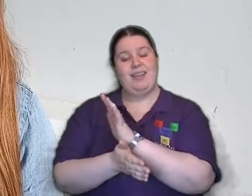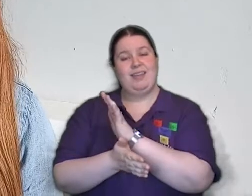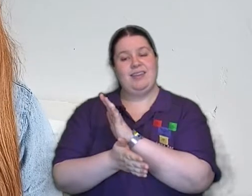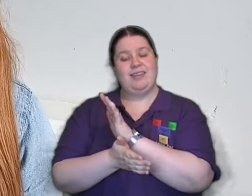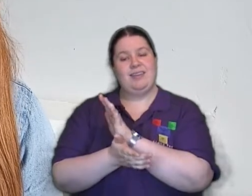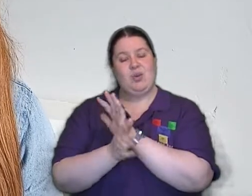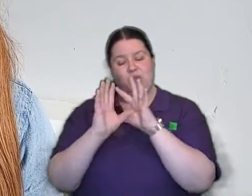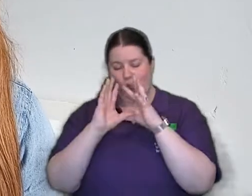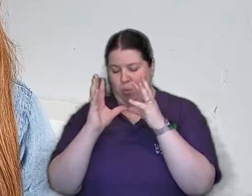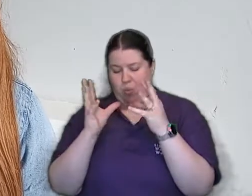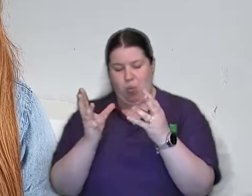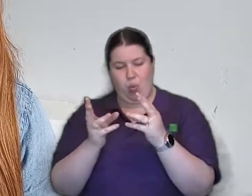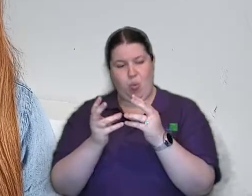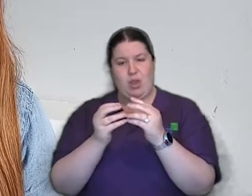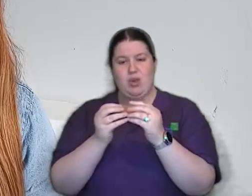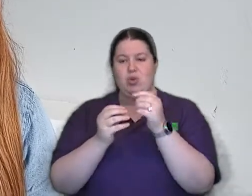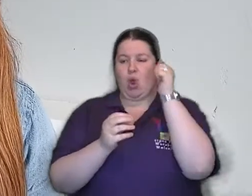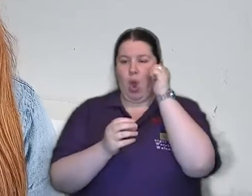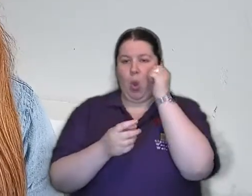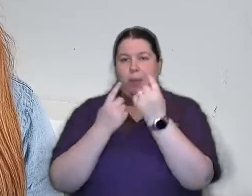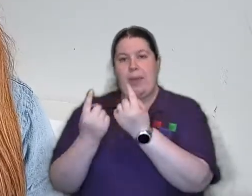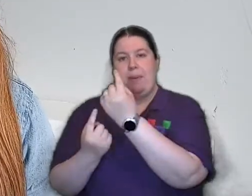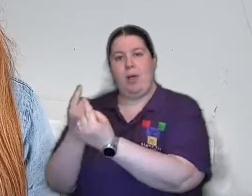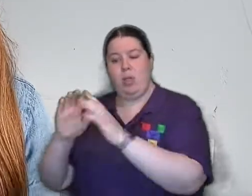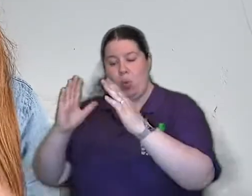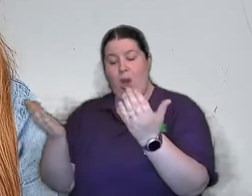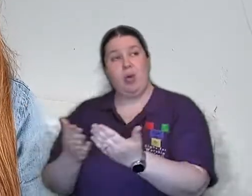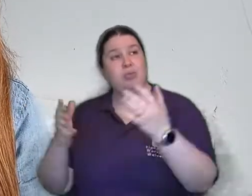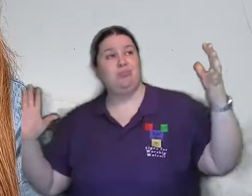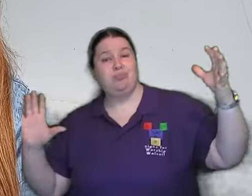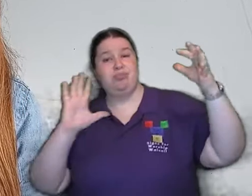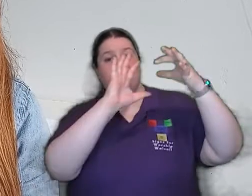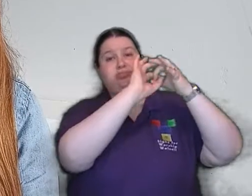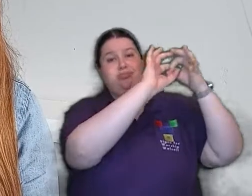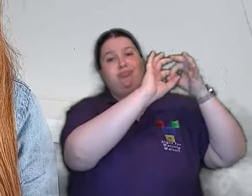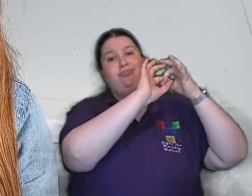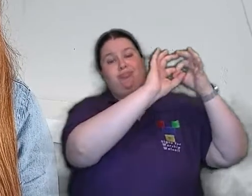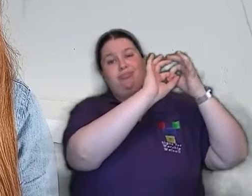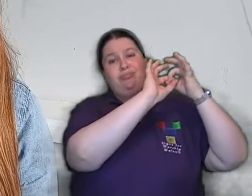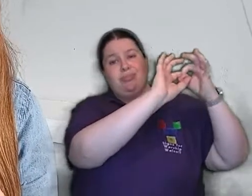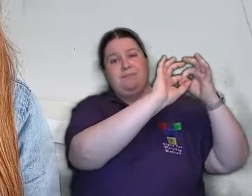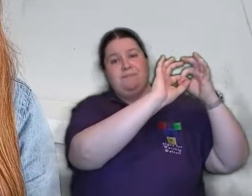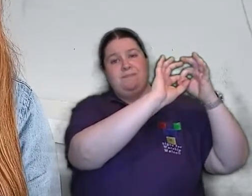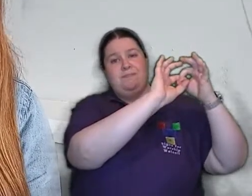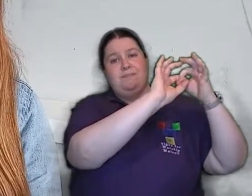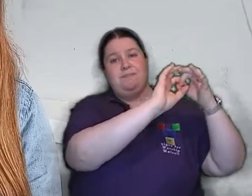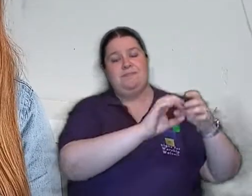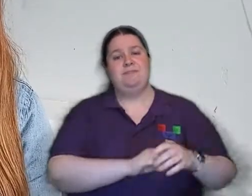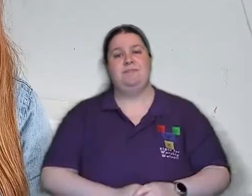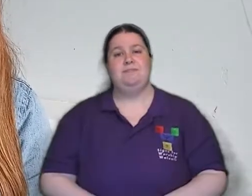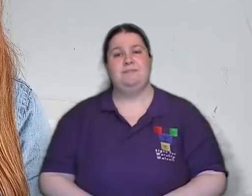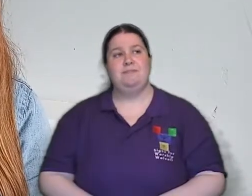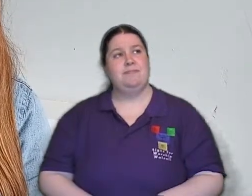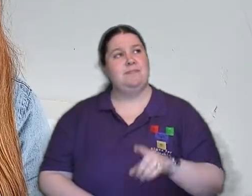The joy set before him was the completed calling of reconciling the world to himself, of being